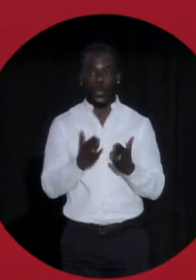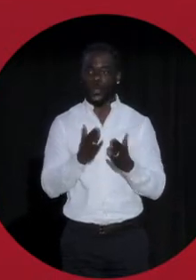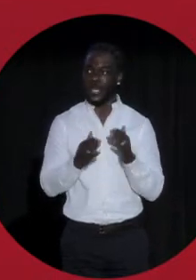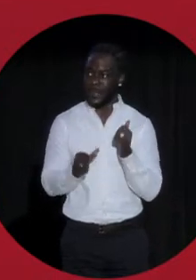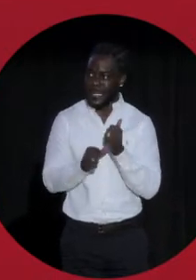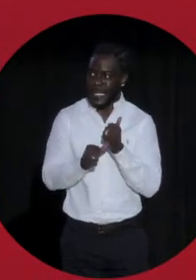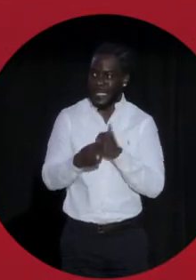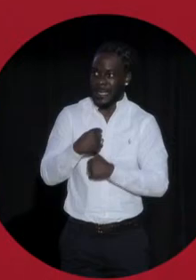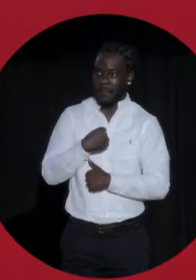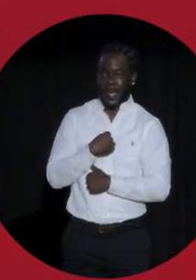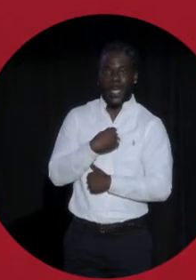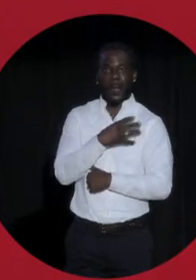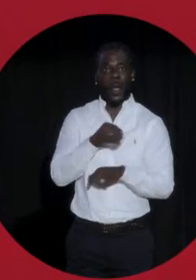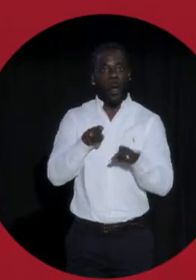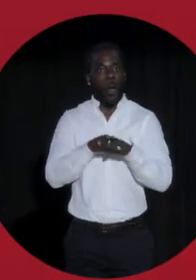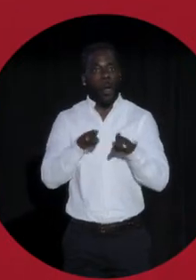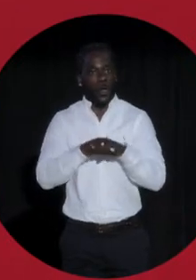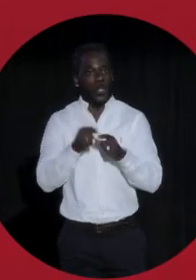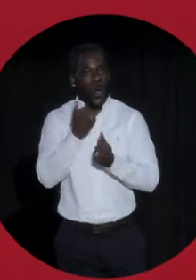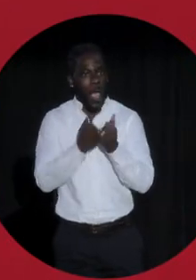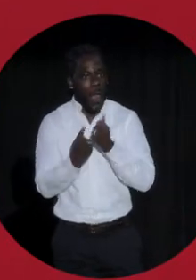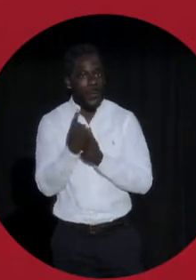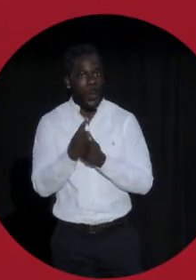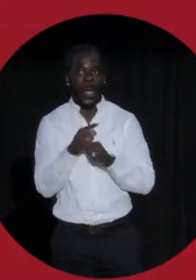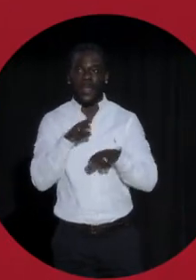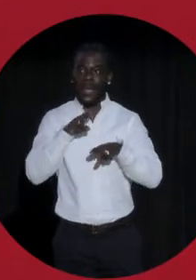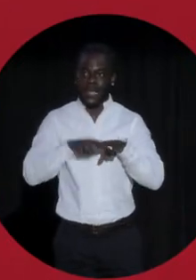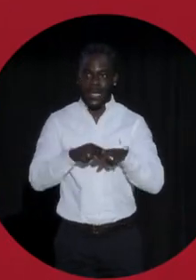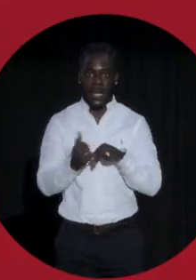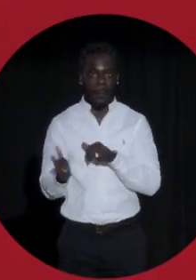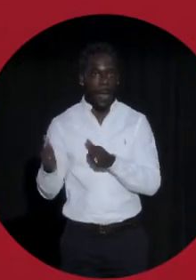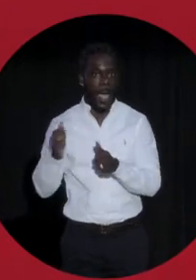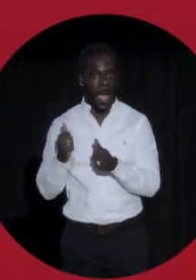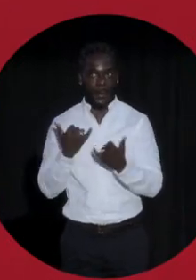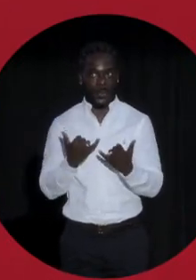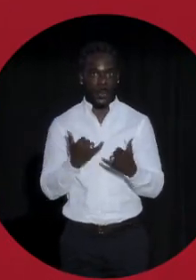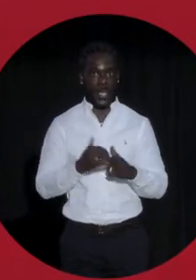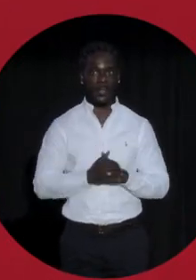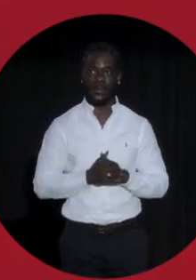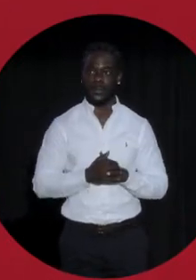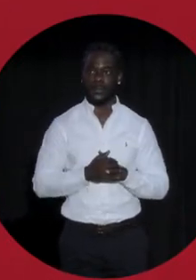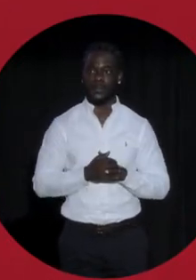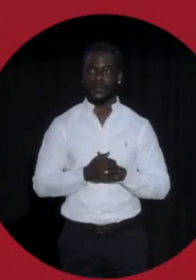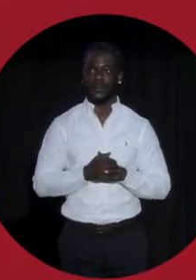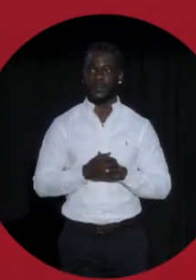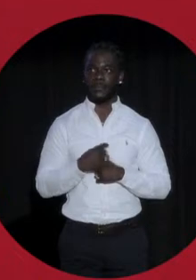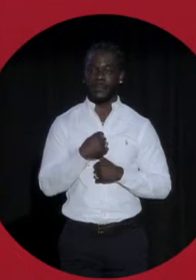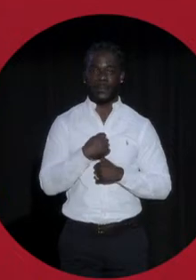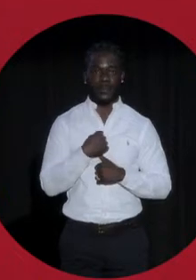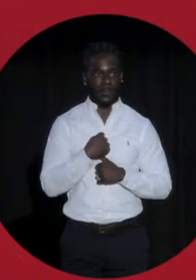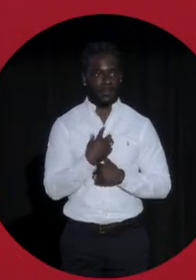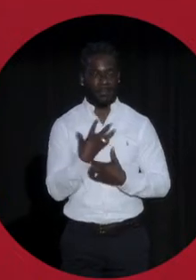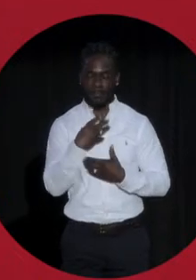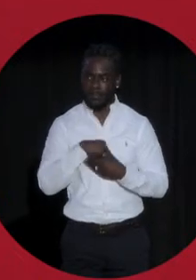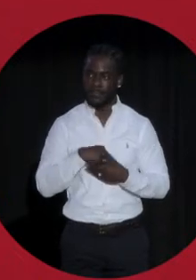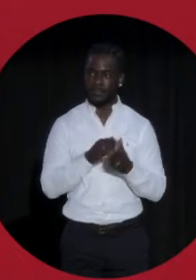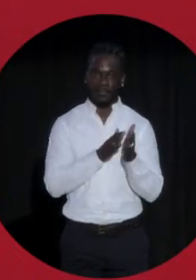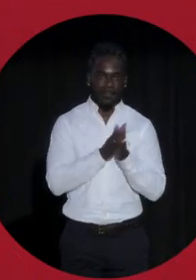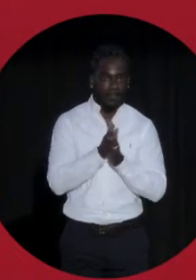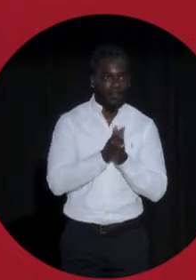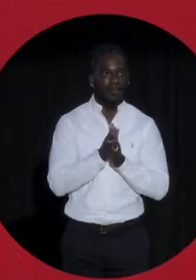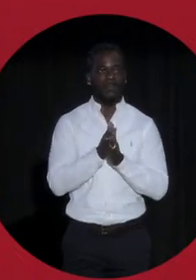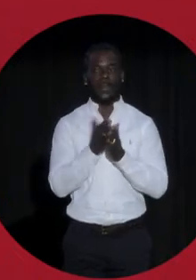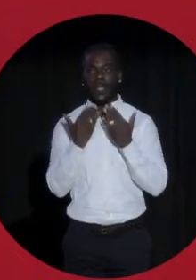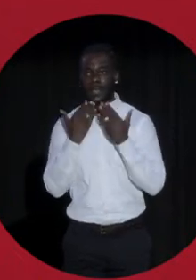only me, all those who sit behind me as council members. I'm internally indebted and grateful to a